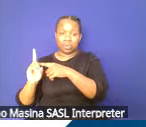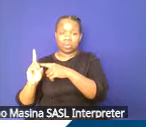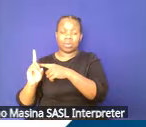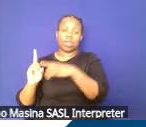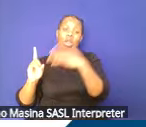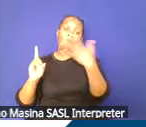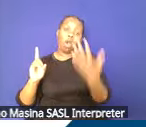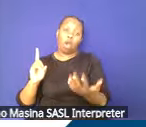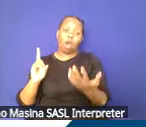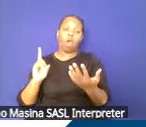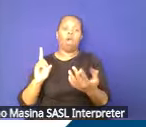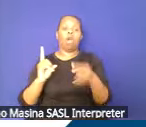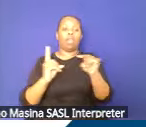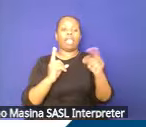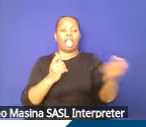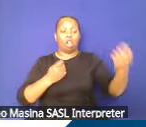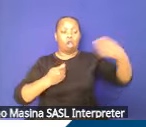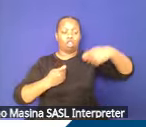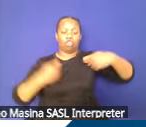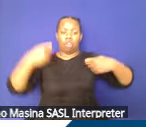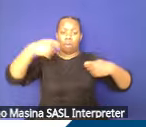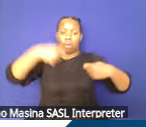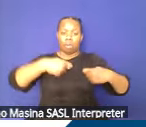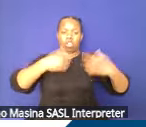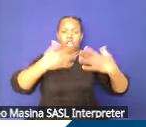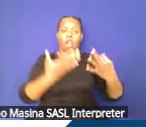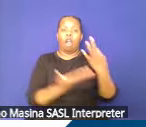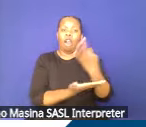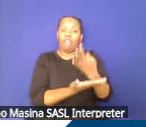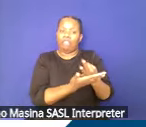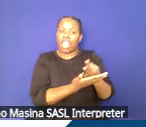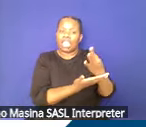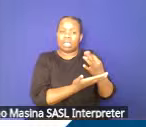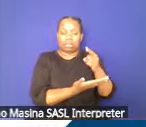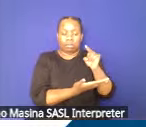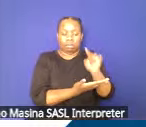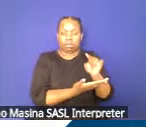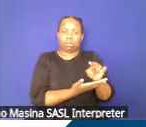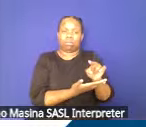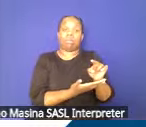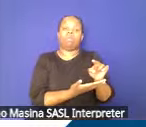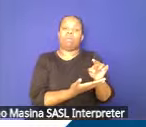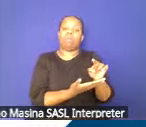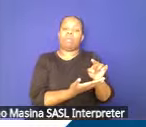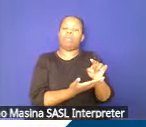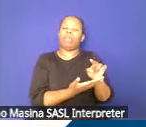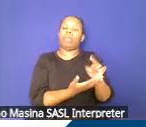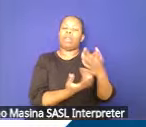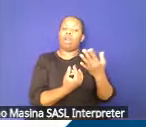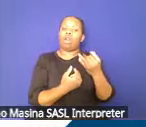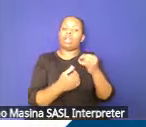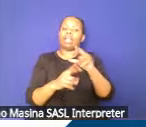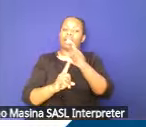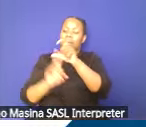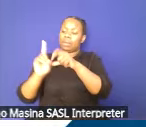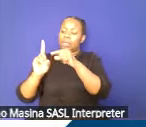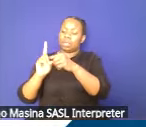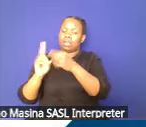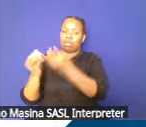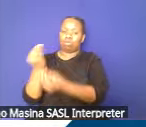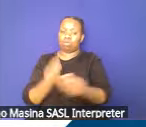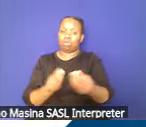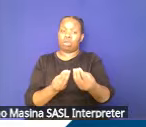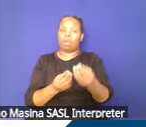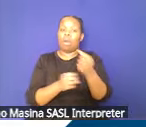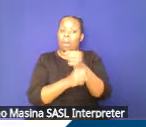or the contribution or fees in respect of a dependent have been made